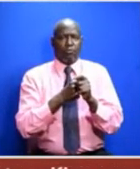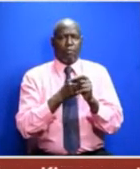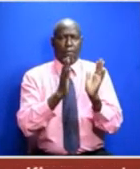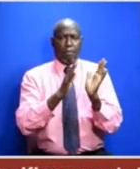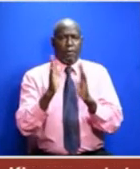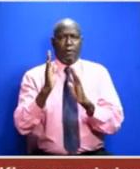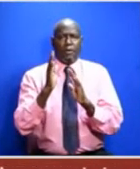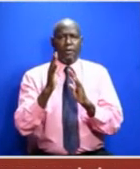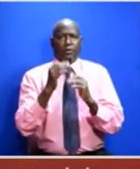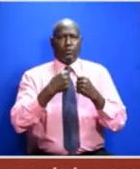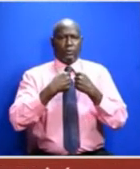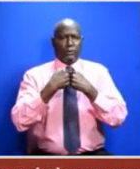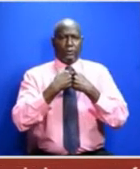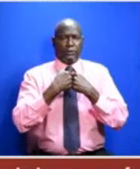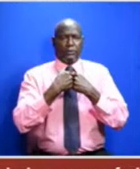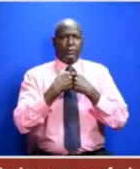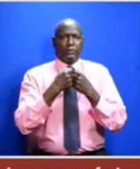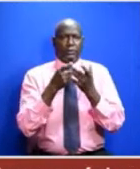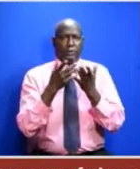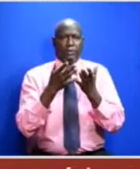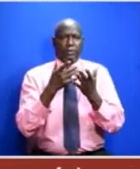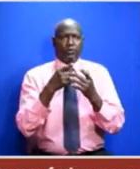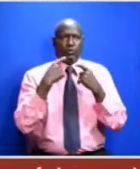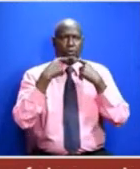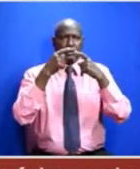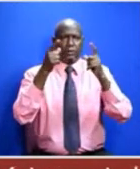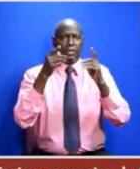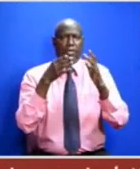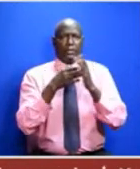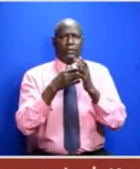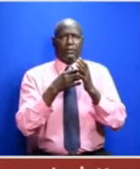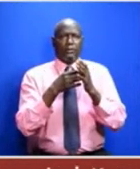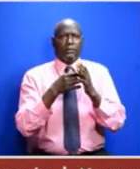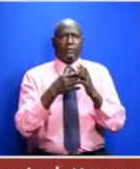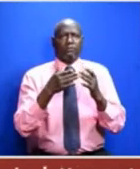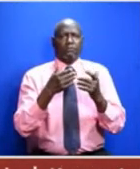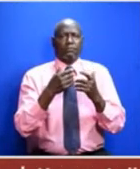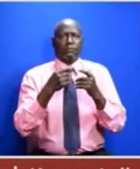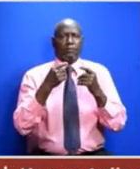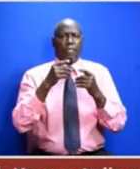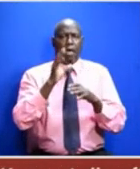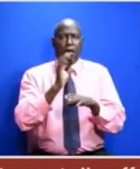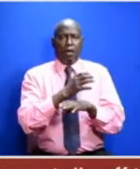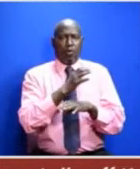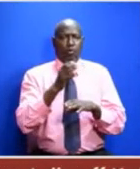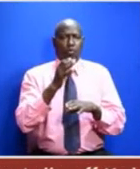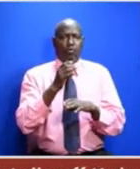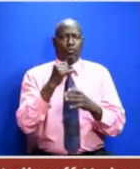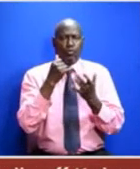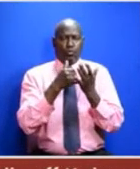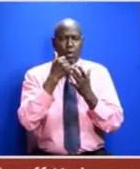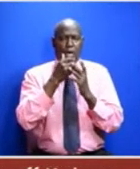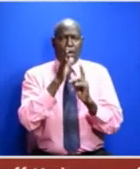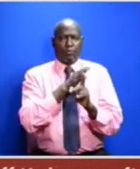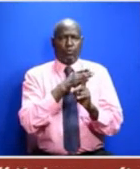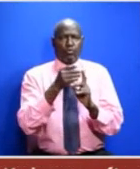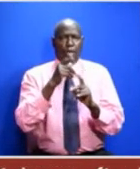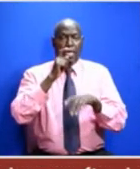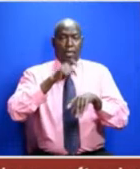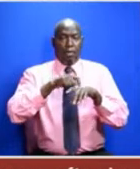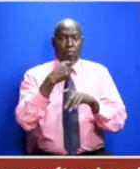challenges for the country to succeed in the fight against illicit alcohol and drug abuse. He noted that in Embu